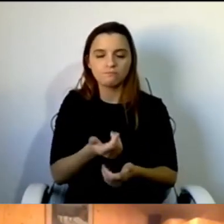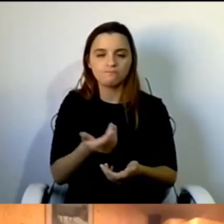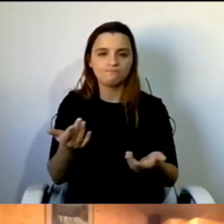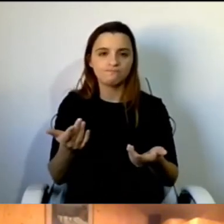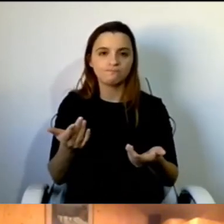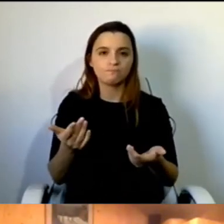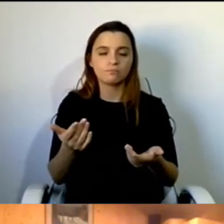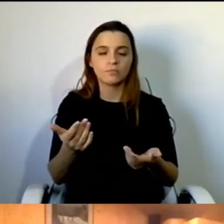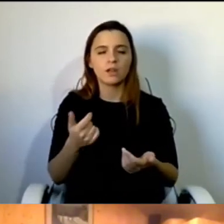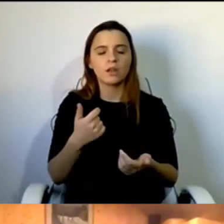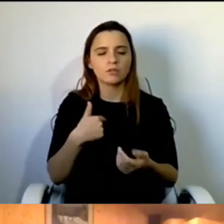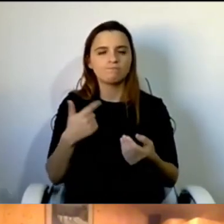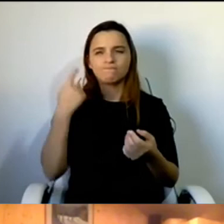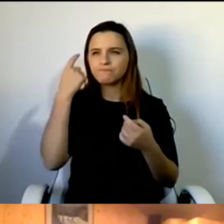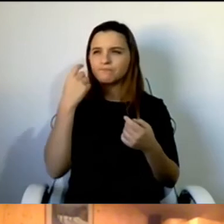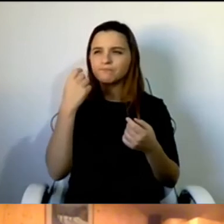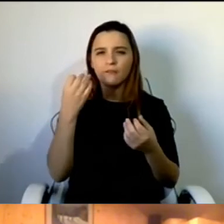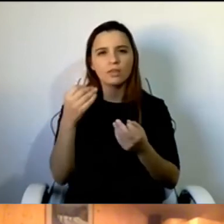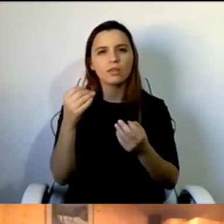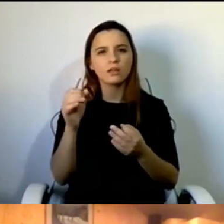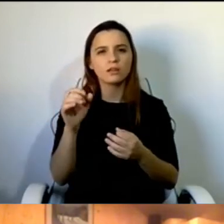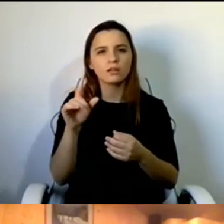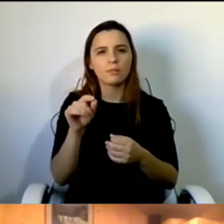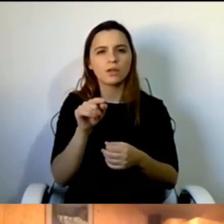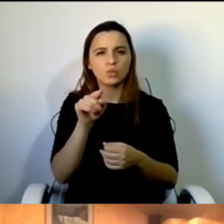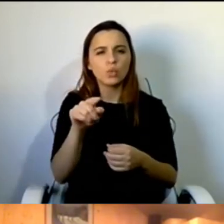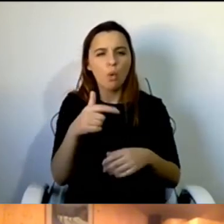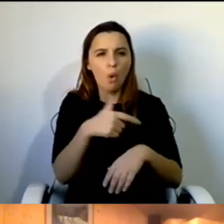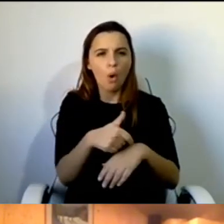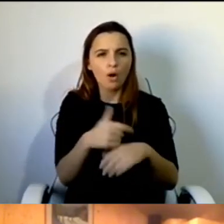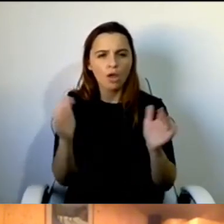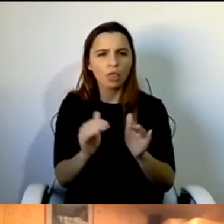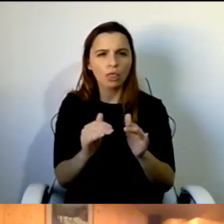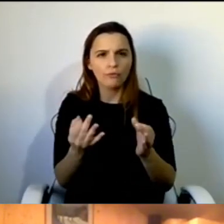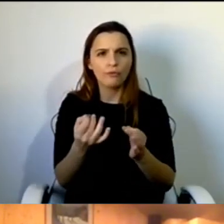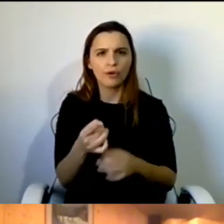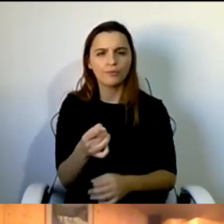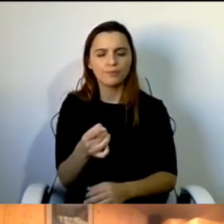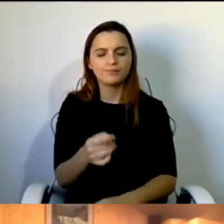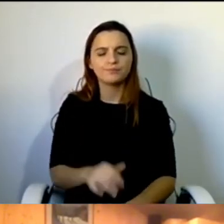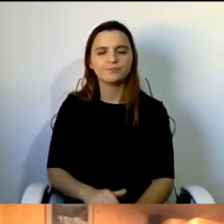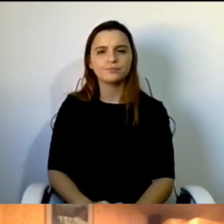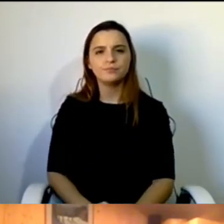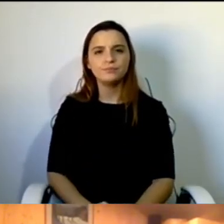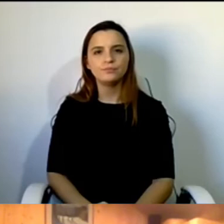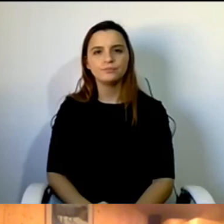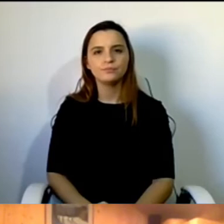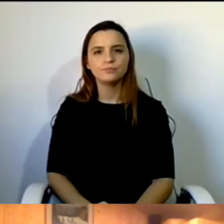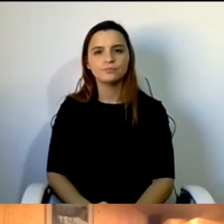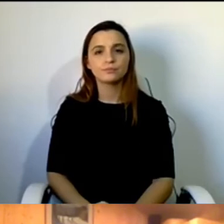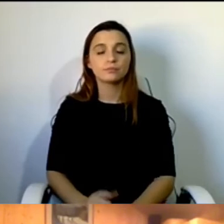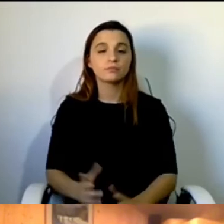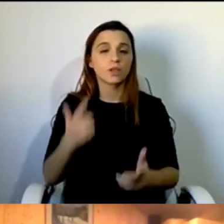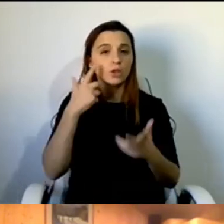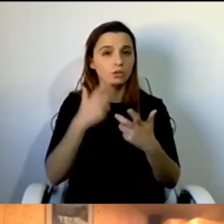the Social Insurance Agency has really started to redefine and push